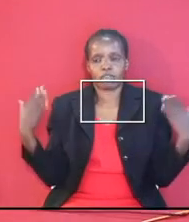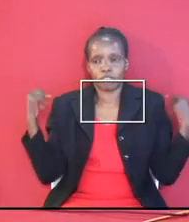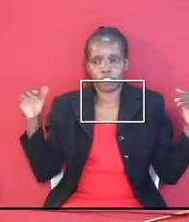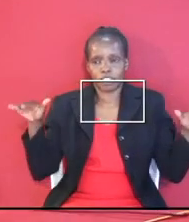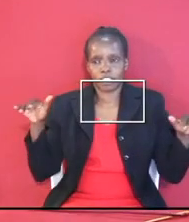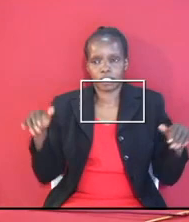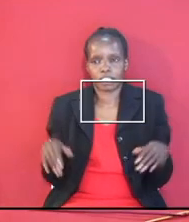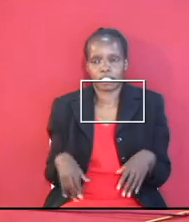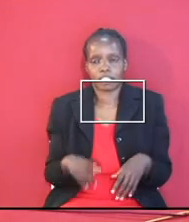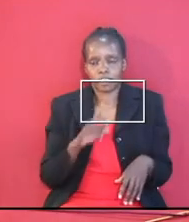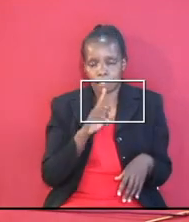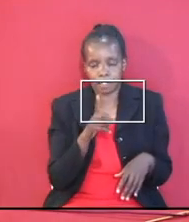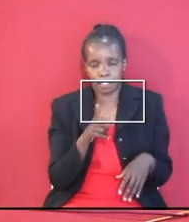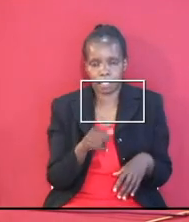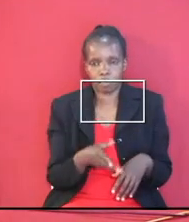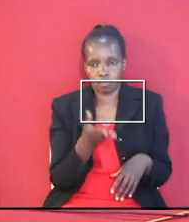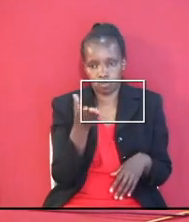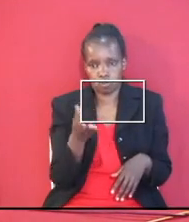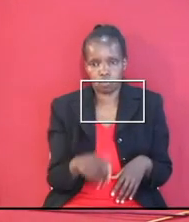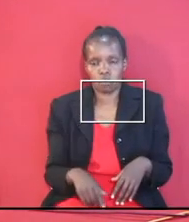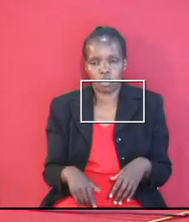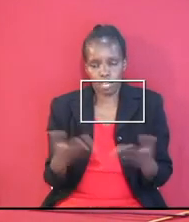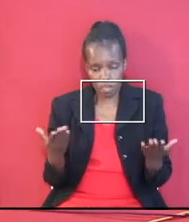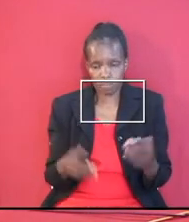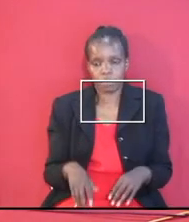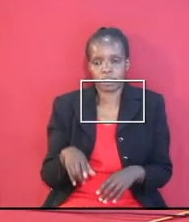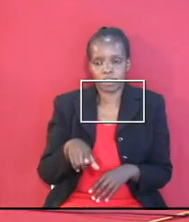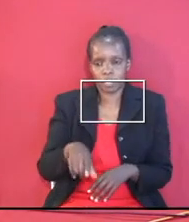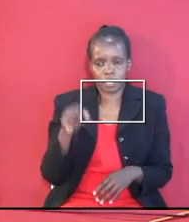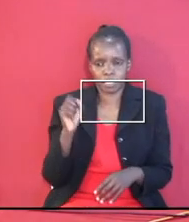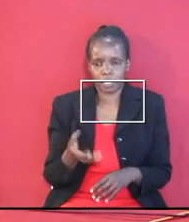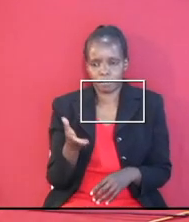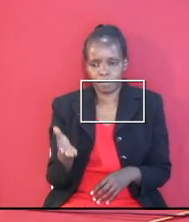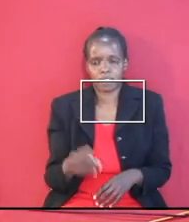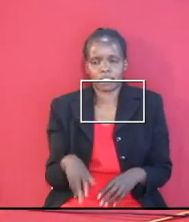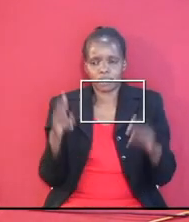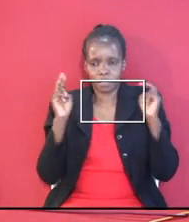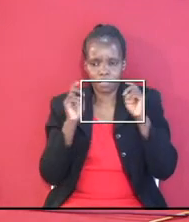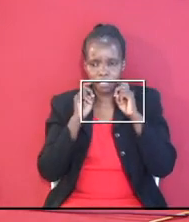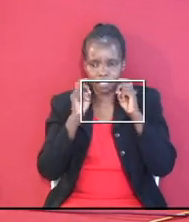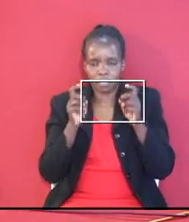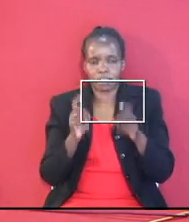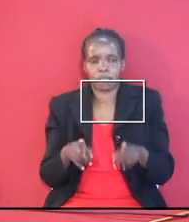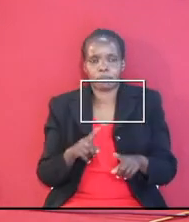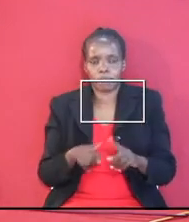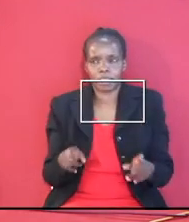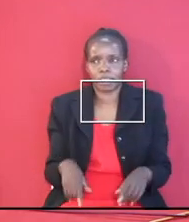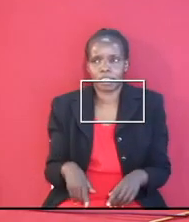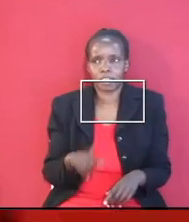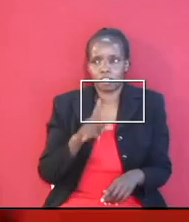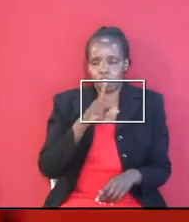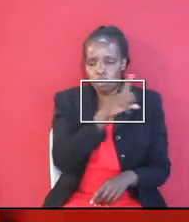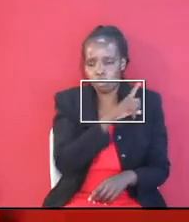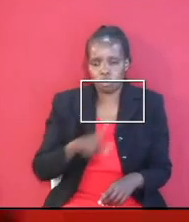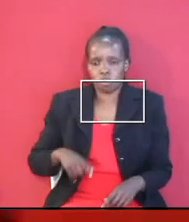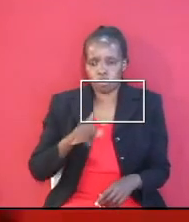aje? You don't deserve to take this man to heaven. No, he's a sinner. But the Lord said, the Lord